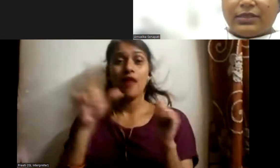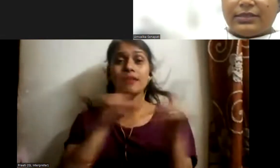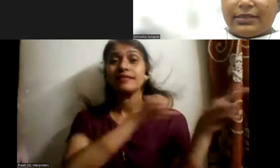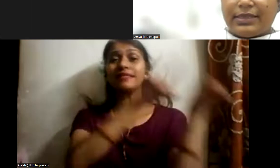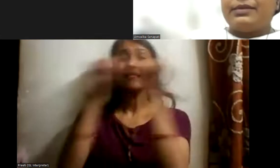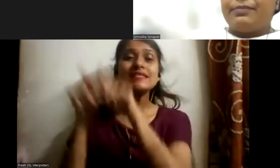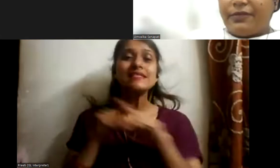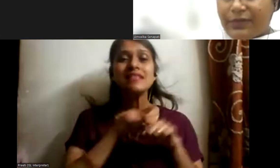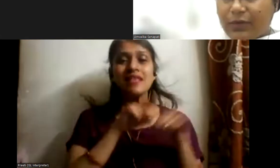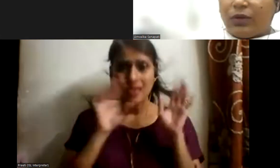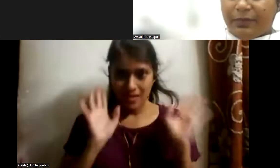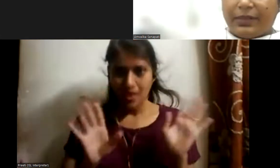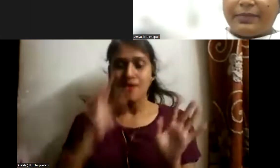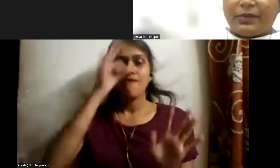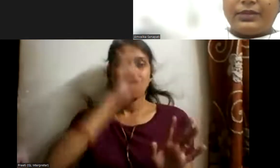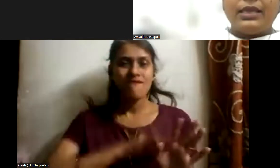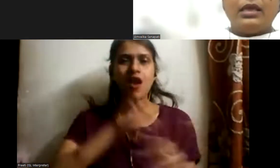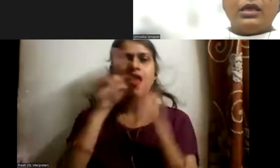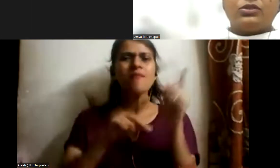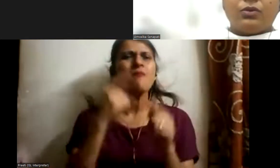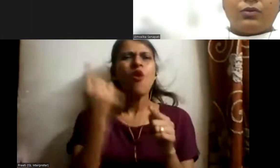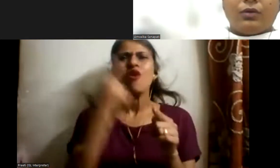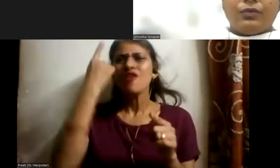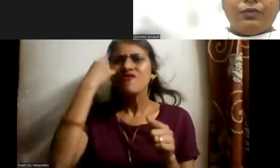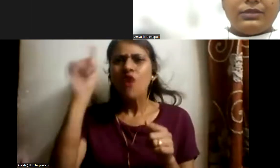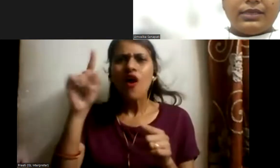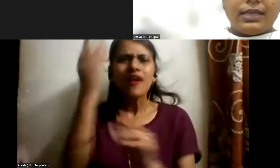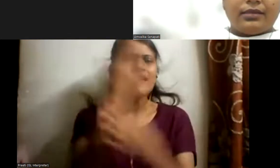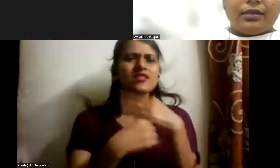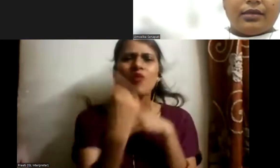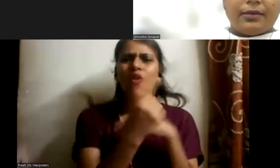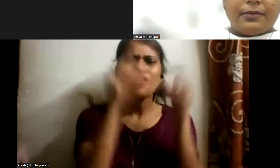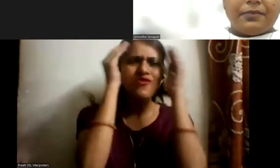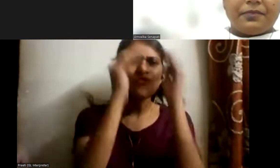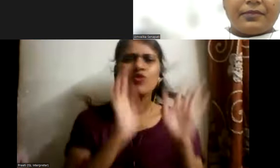the designs are benefiting all people, absolutely. So we won't say that